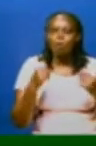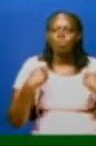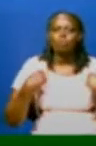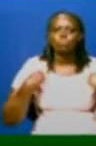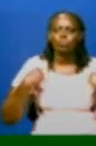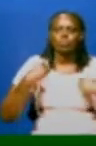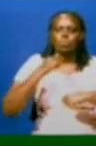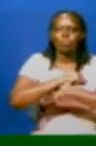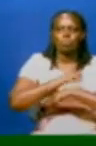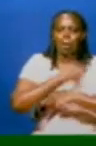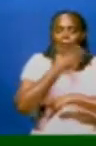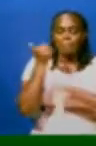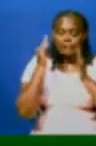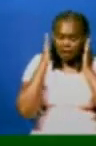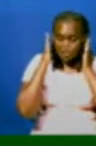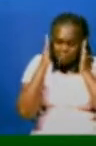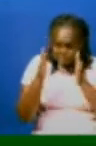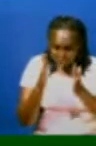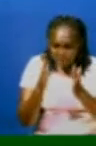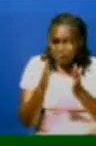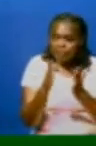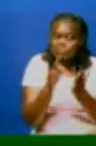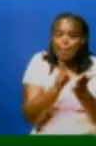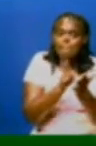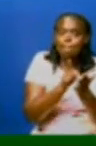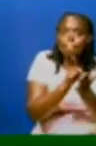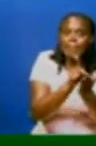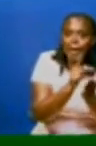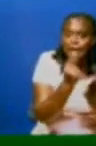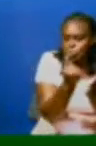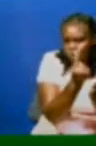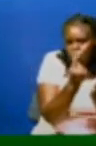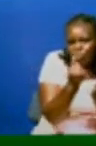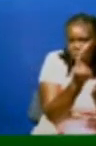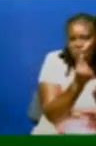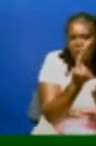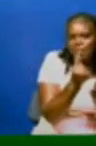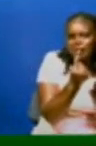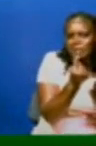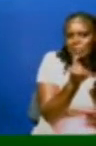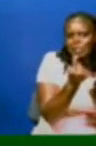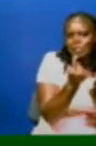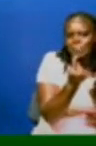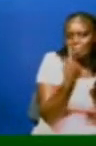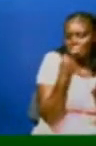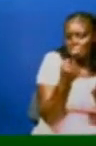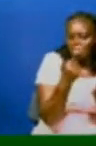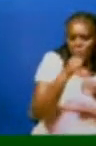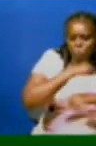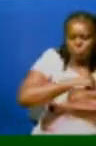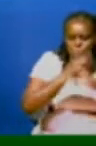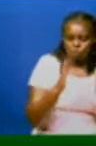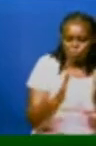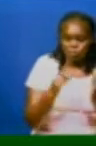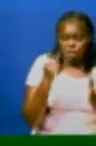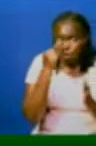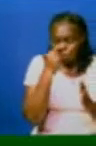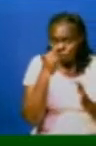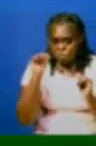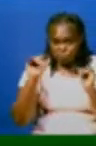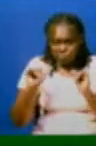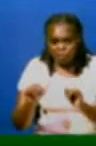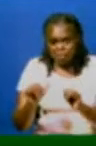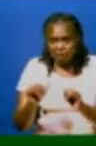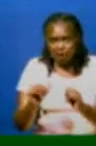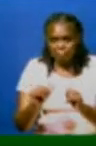to focus on price, because currently many students are actually at home because the